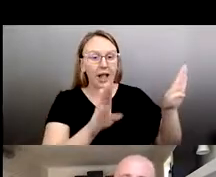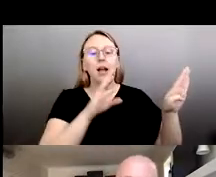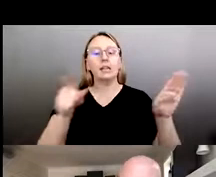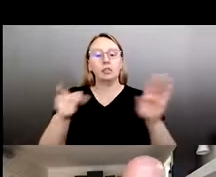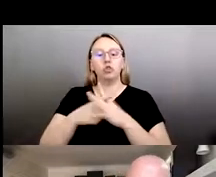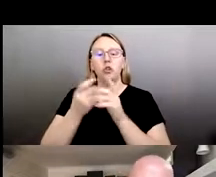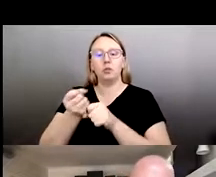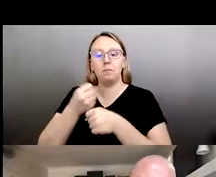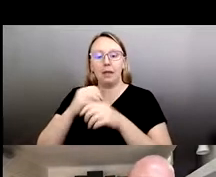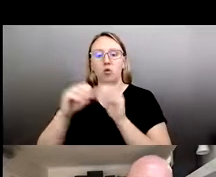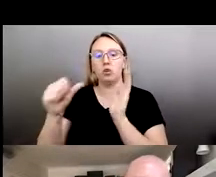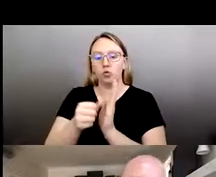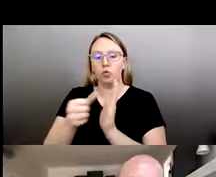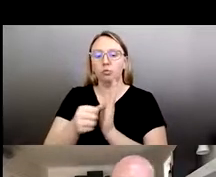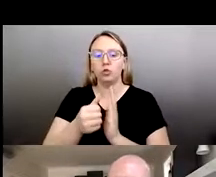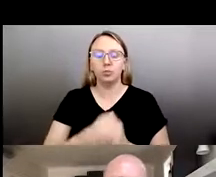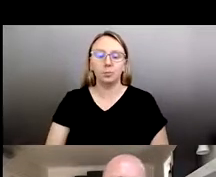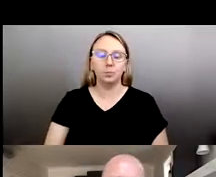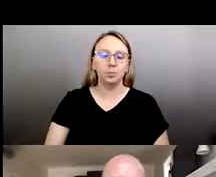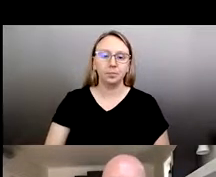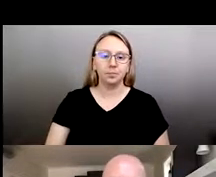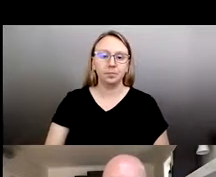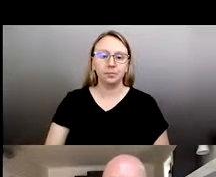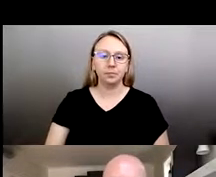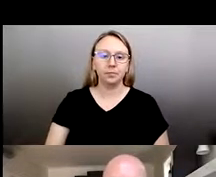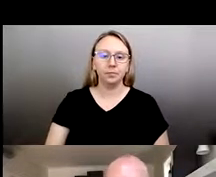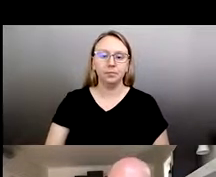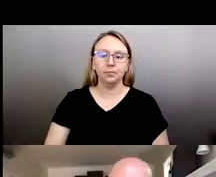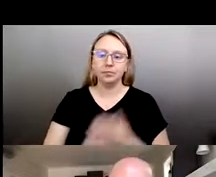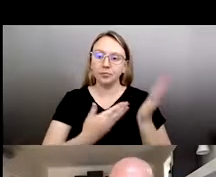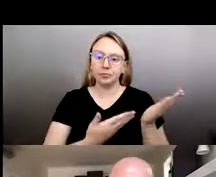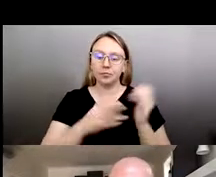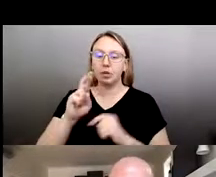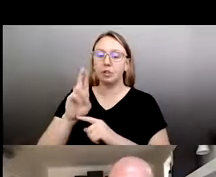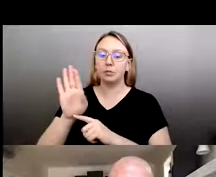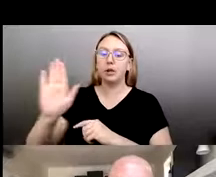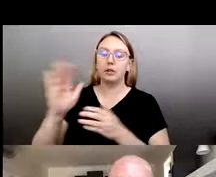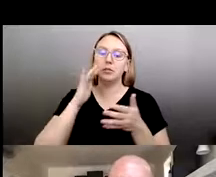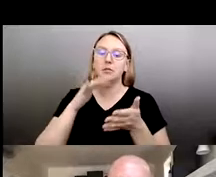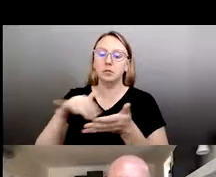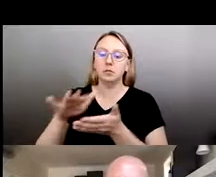here. But back to Roger's studies. Roger